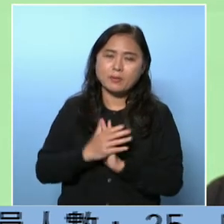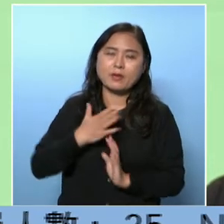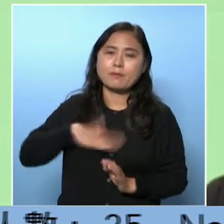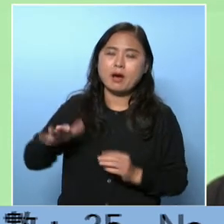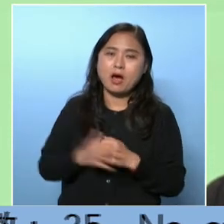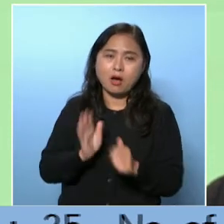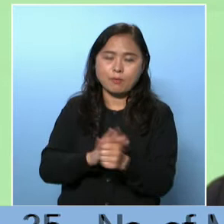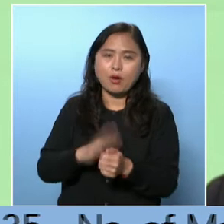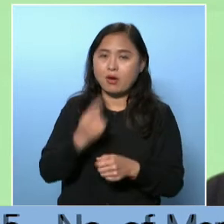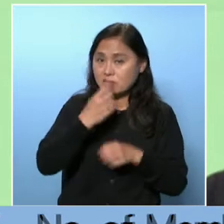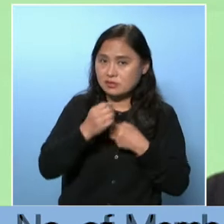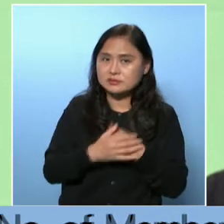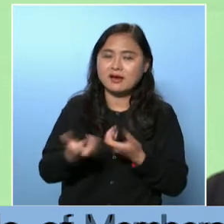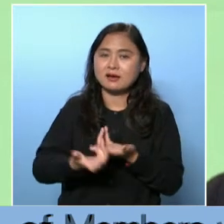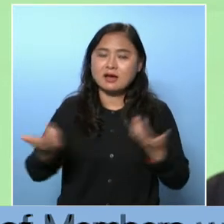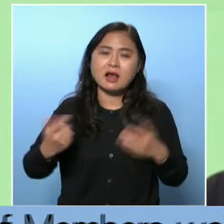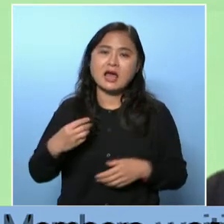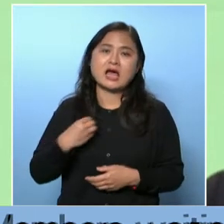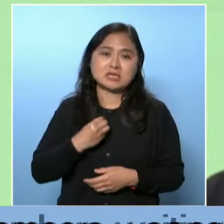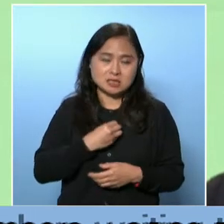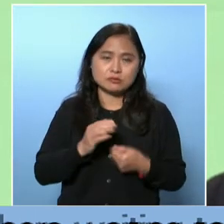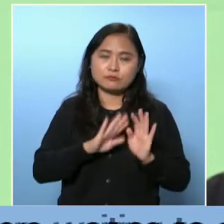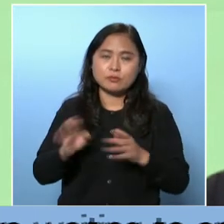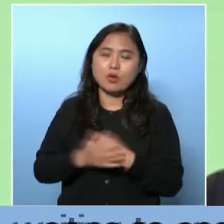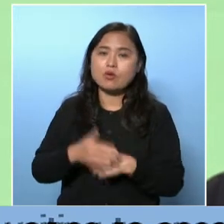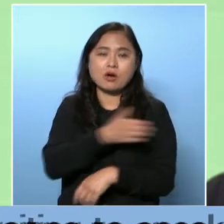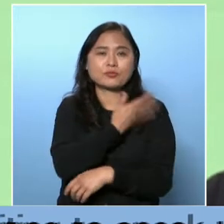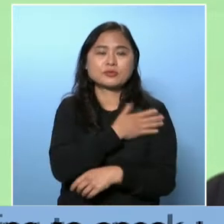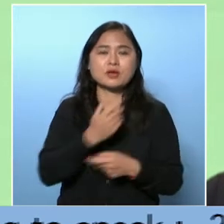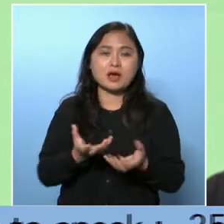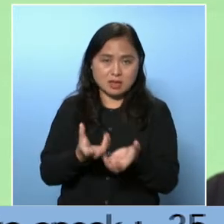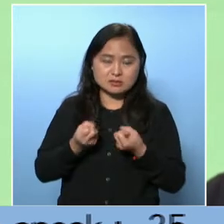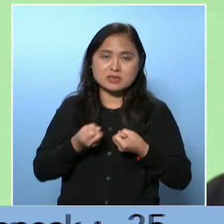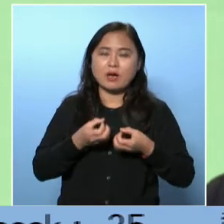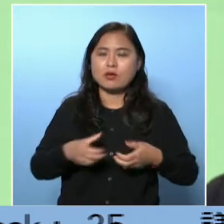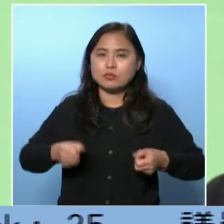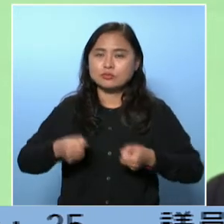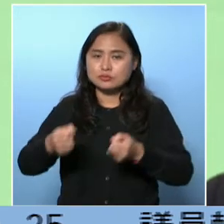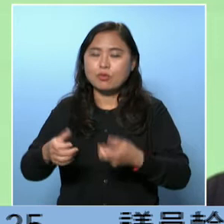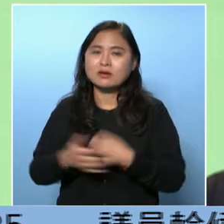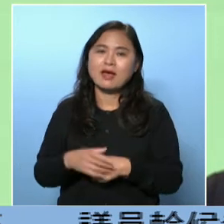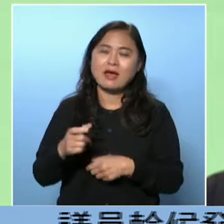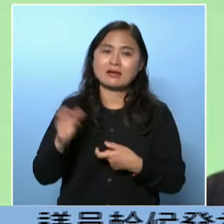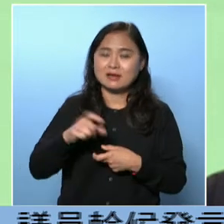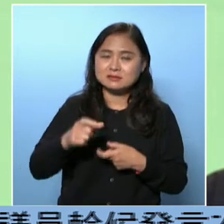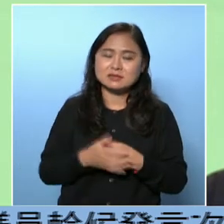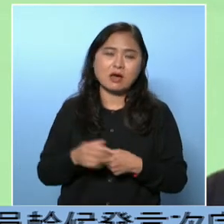Many people have been risking the infection, the danger posed